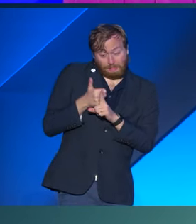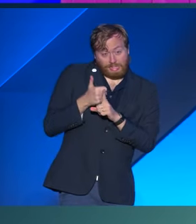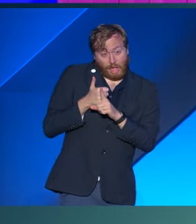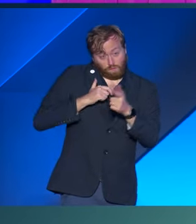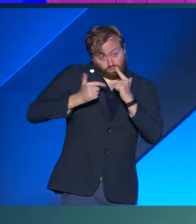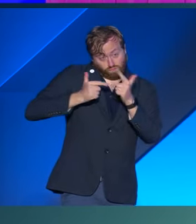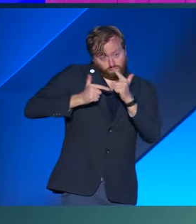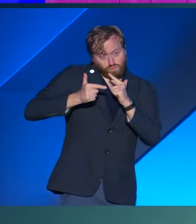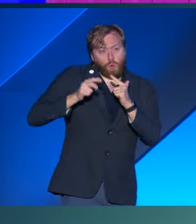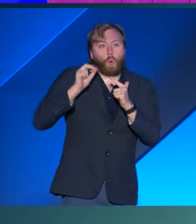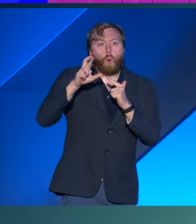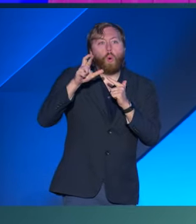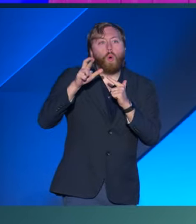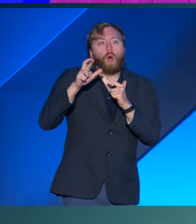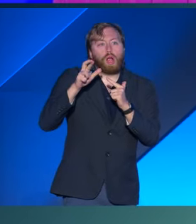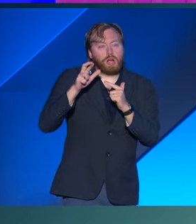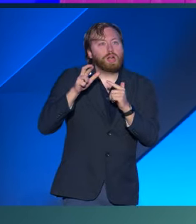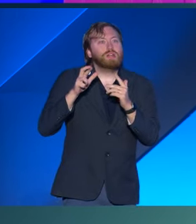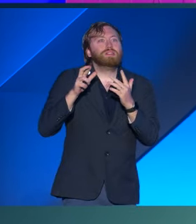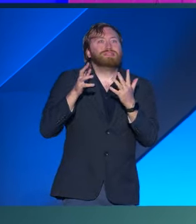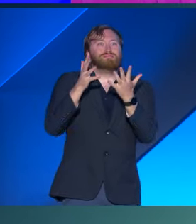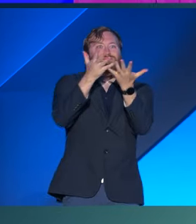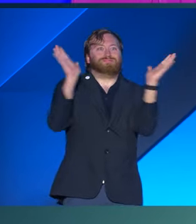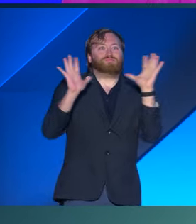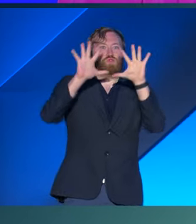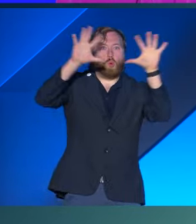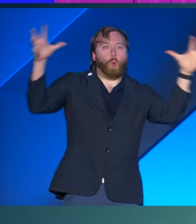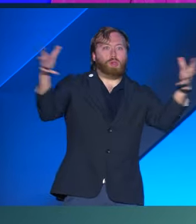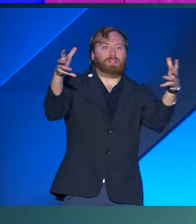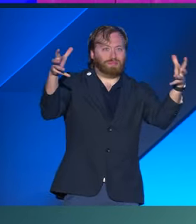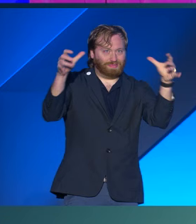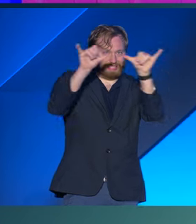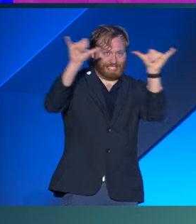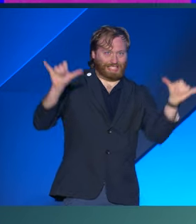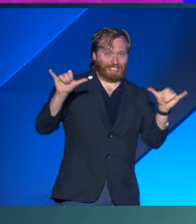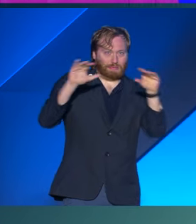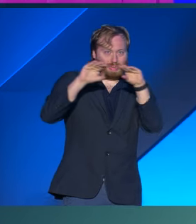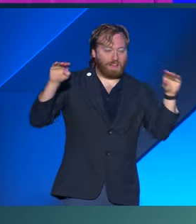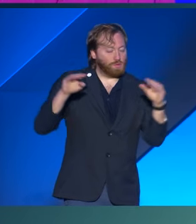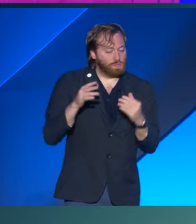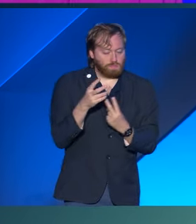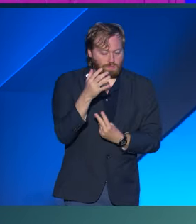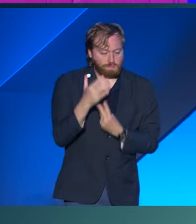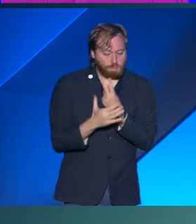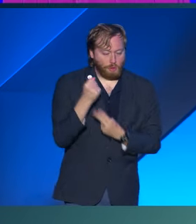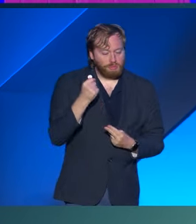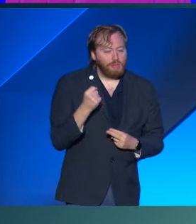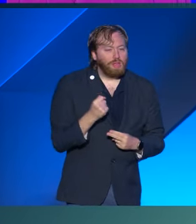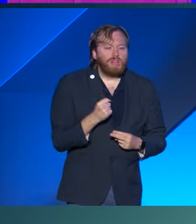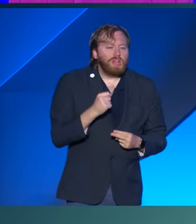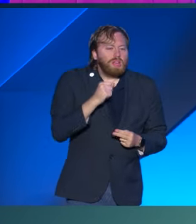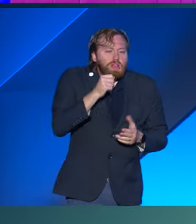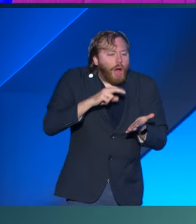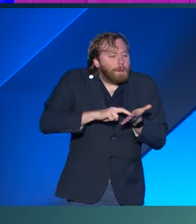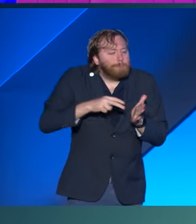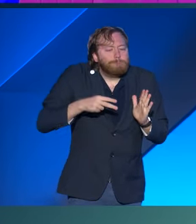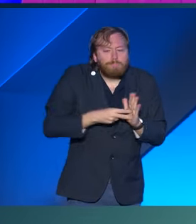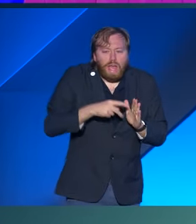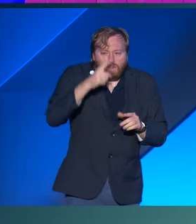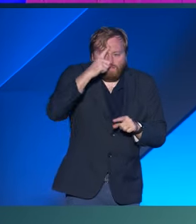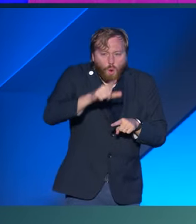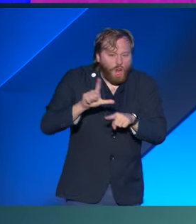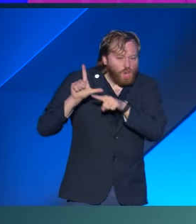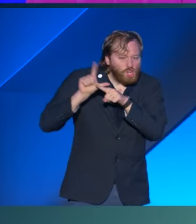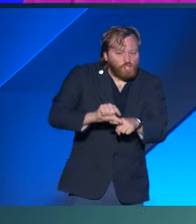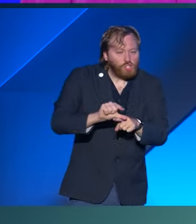level. It's not something that should be used to hurt or harm. It simply is.